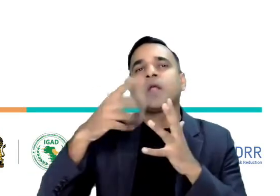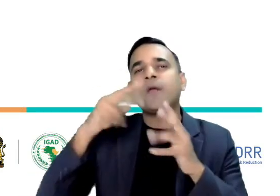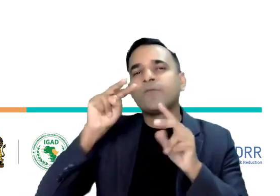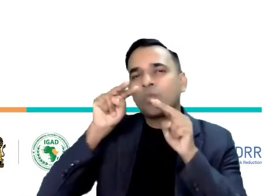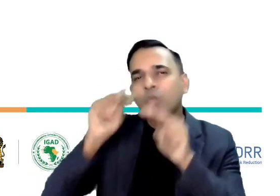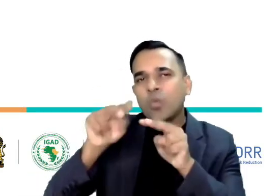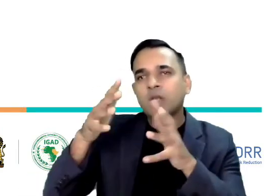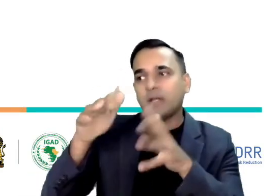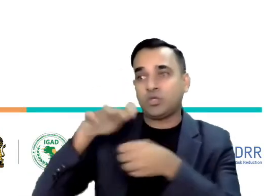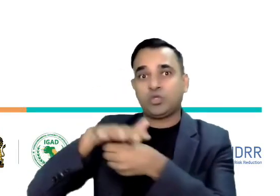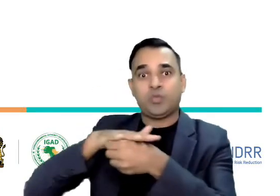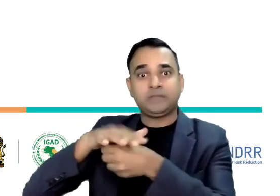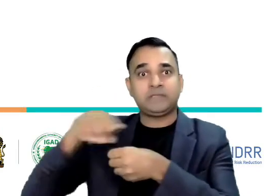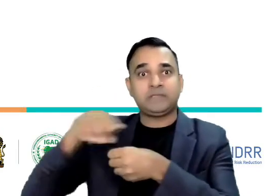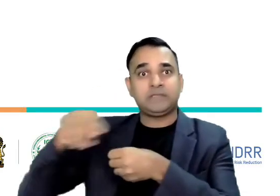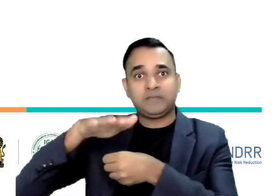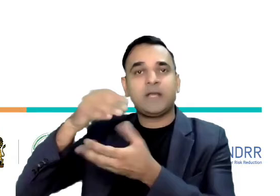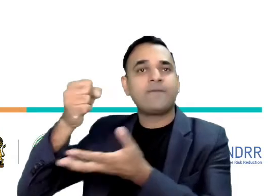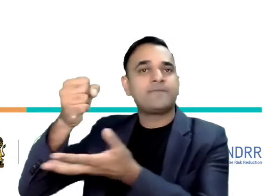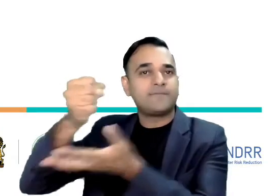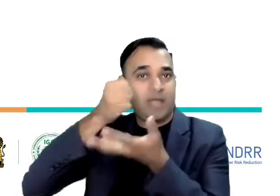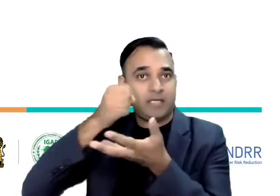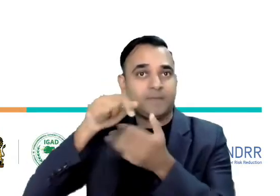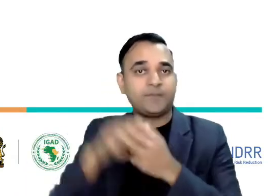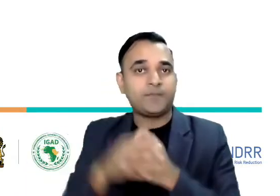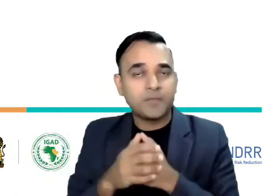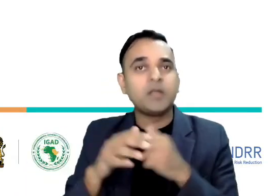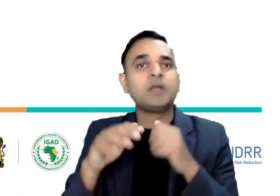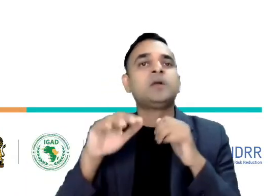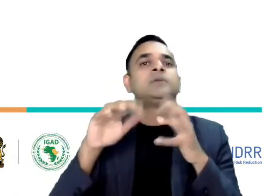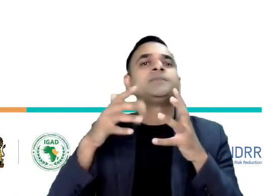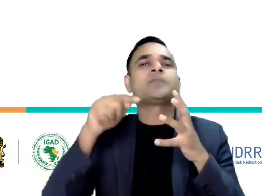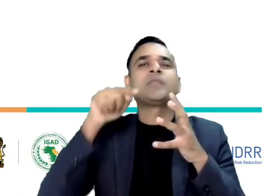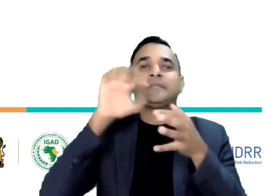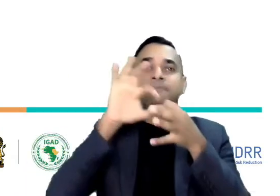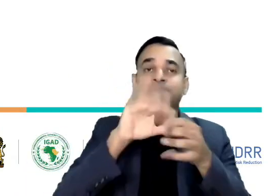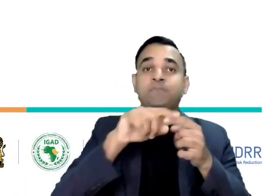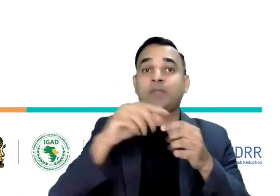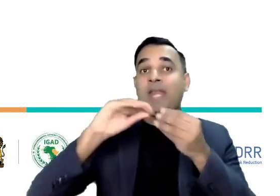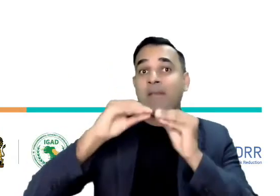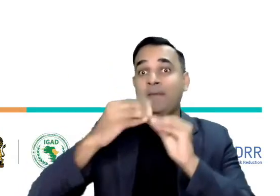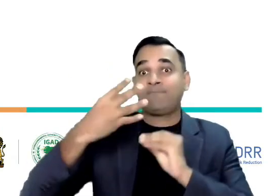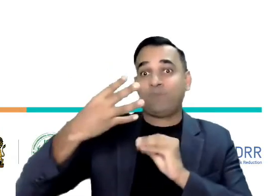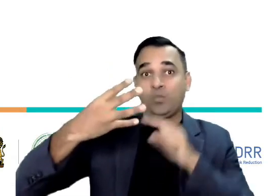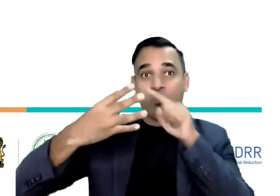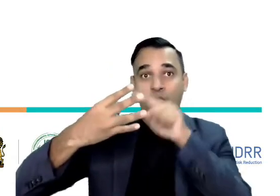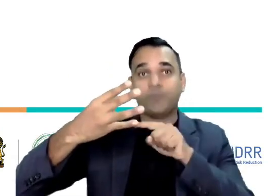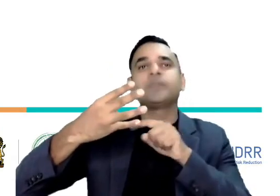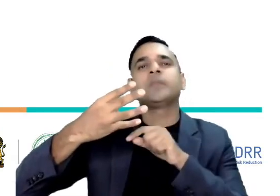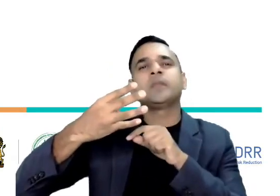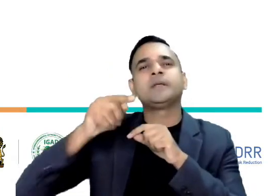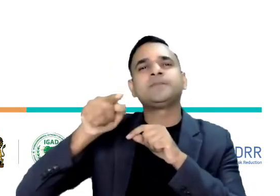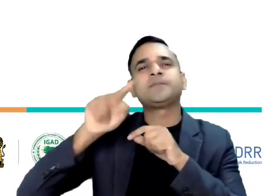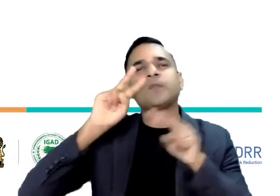In terms of priority number 4, we are looking at preparedness, contingency planning, and then early warning systems, which must